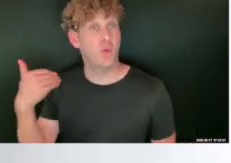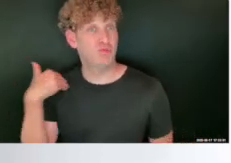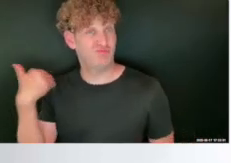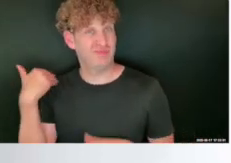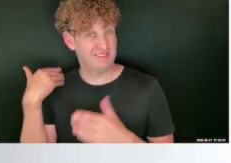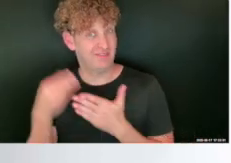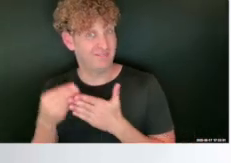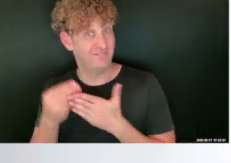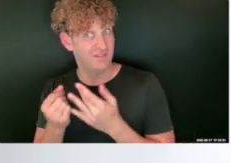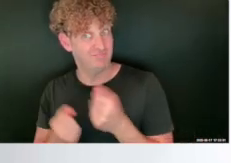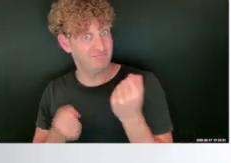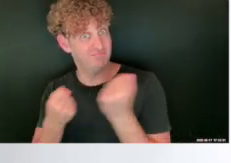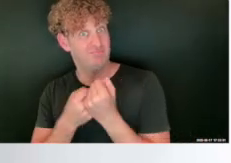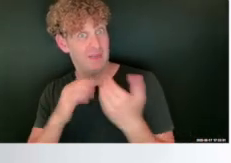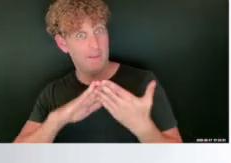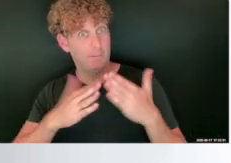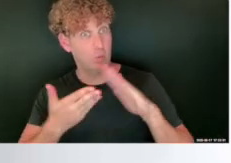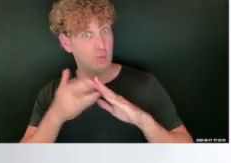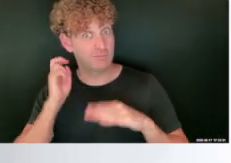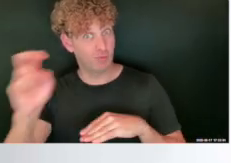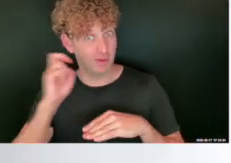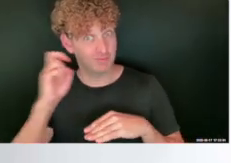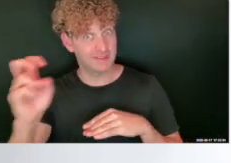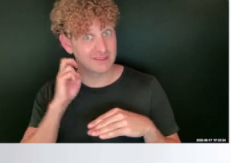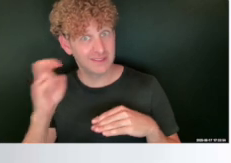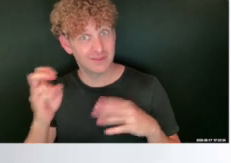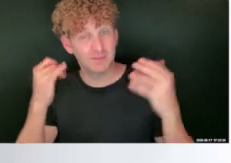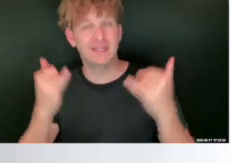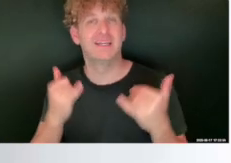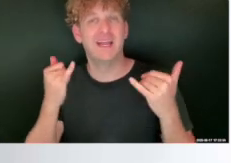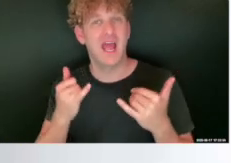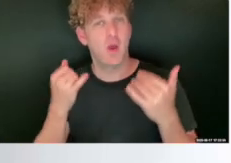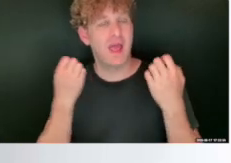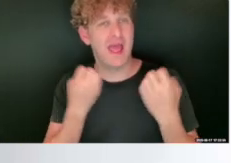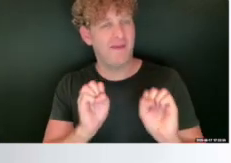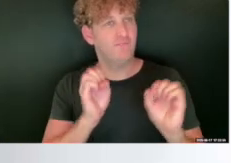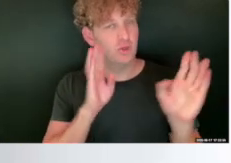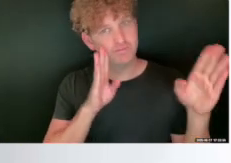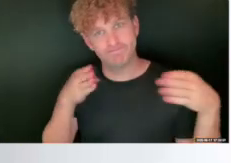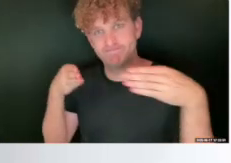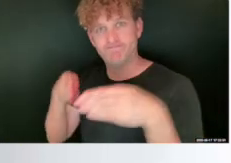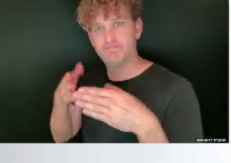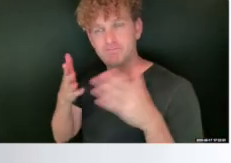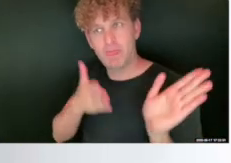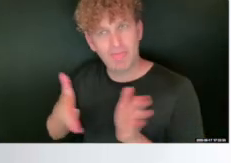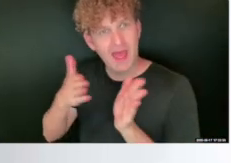mobility equity project implementers and partners, not just to CMO grantees.